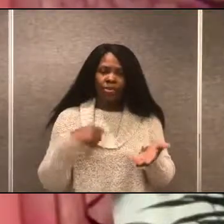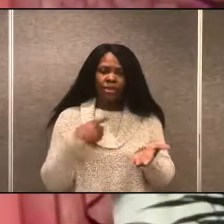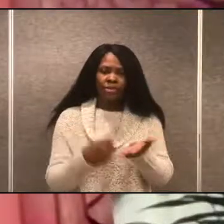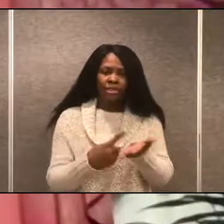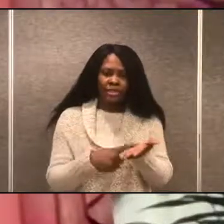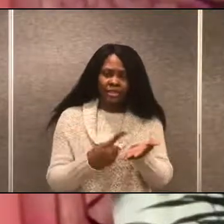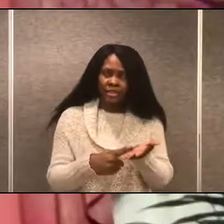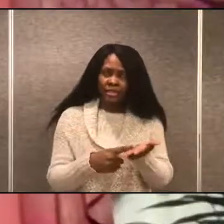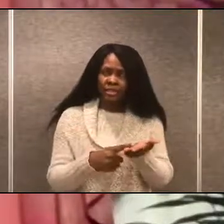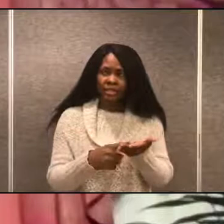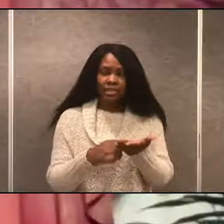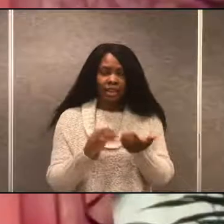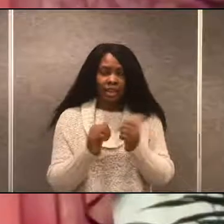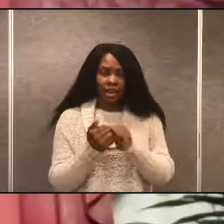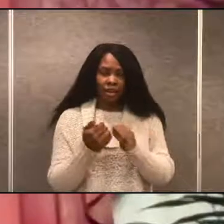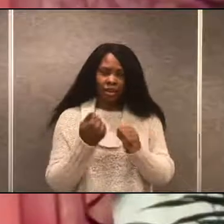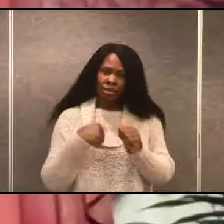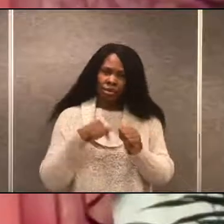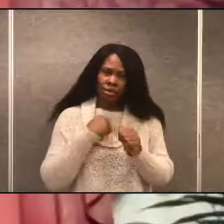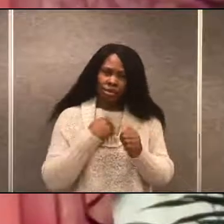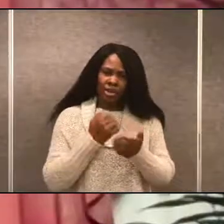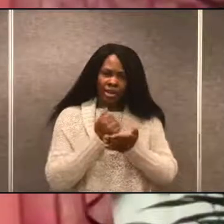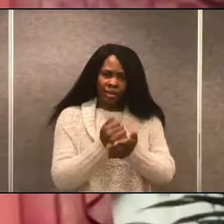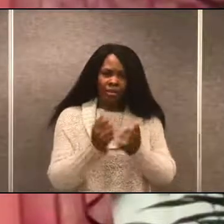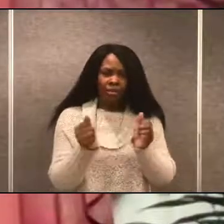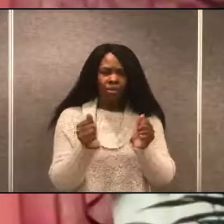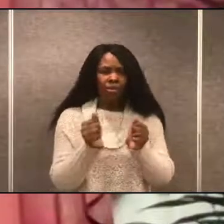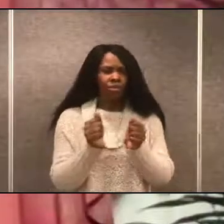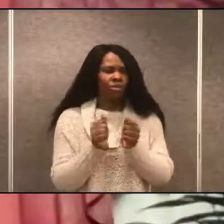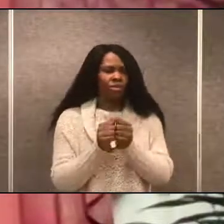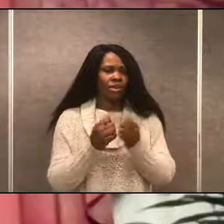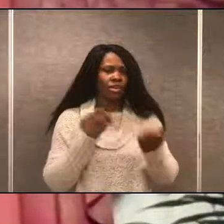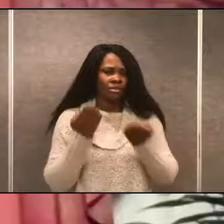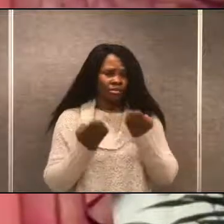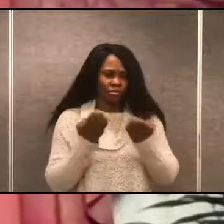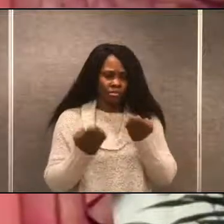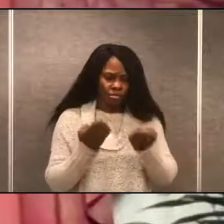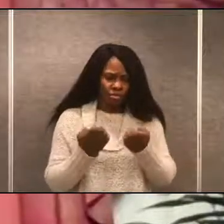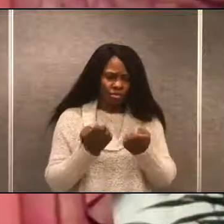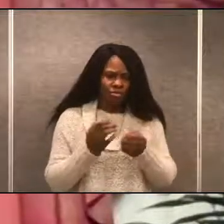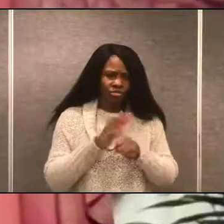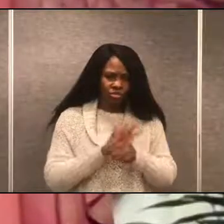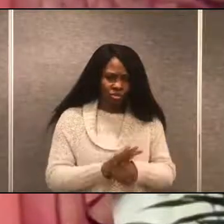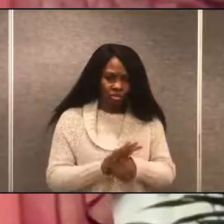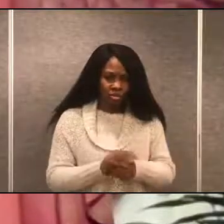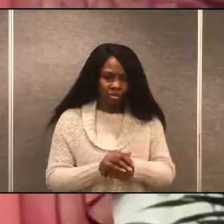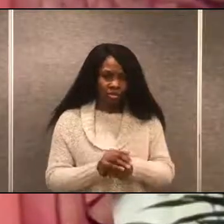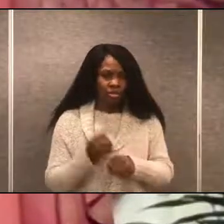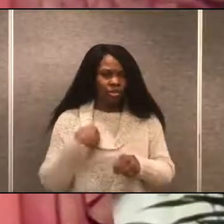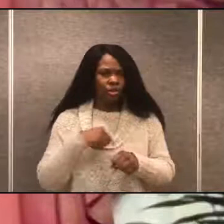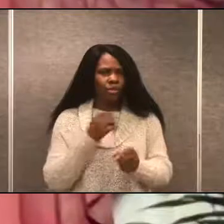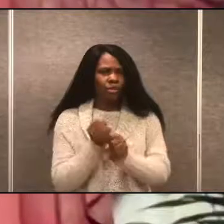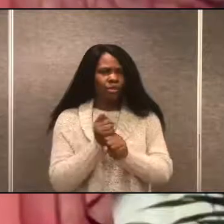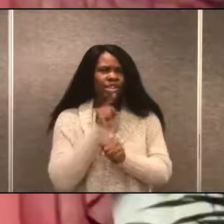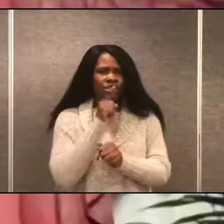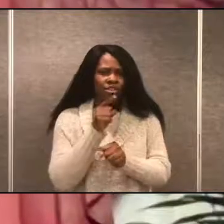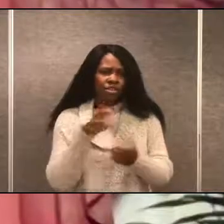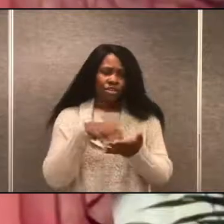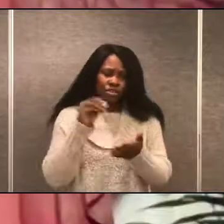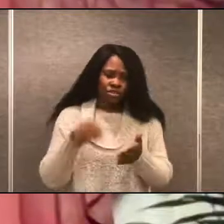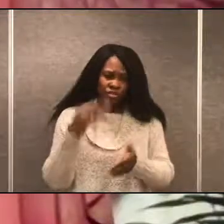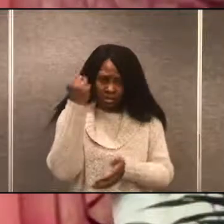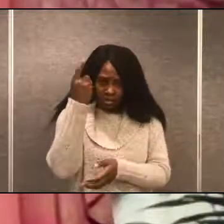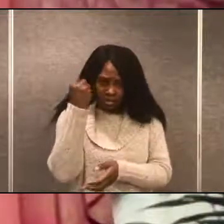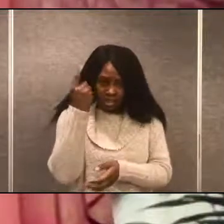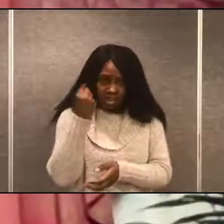wheel rolling. So we made sure the kids understand about the physical, emotional, social, Right. spiritual kinds of things. We